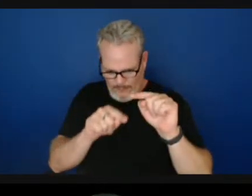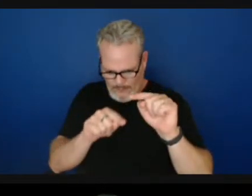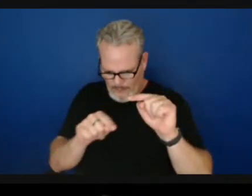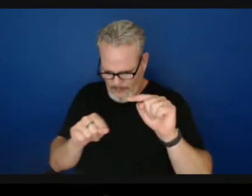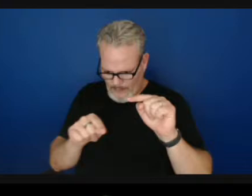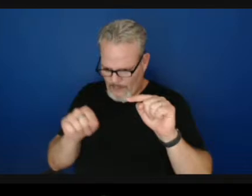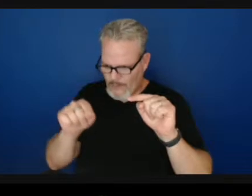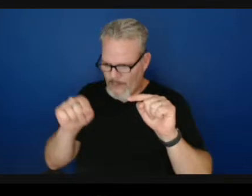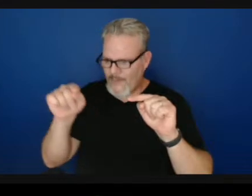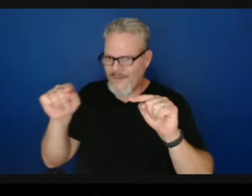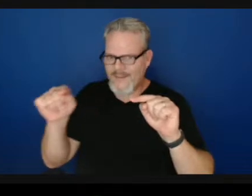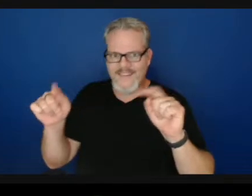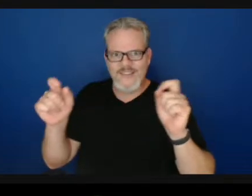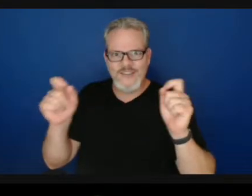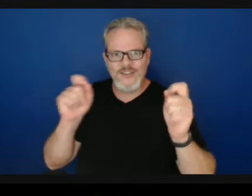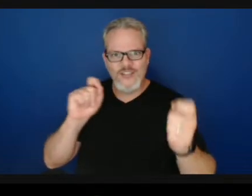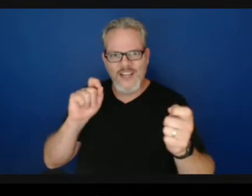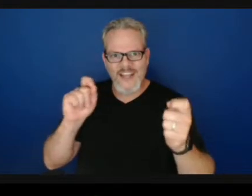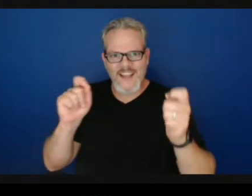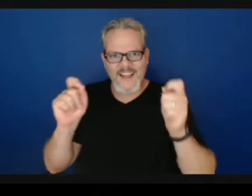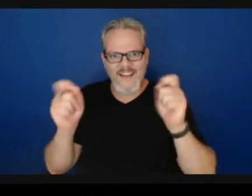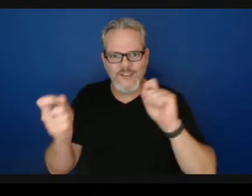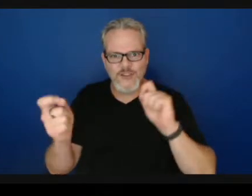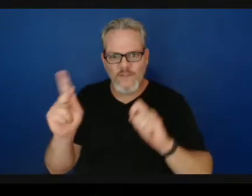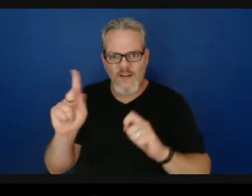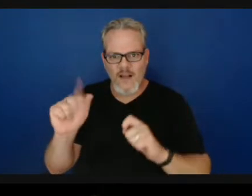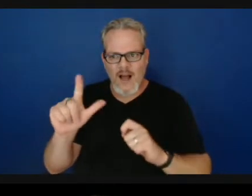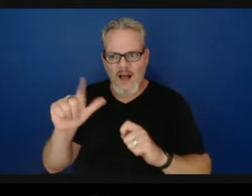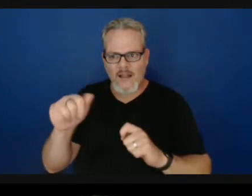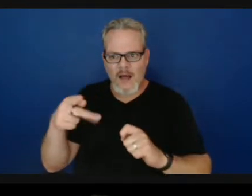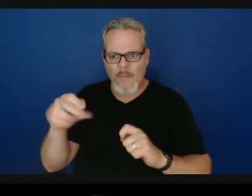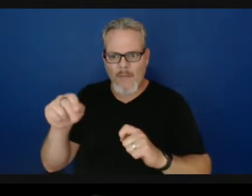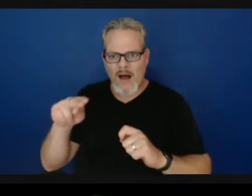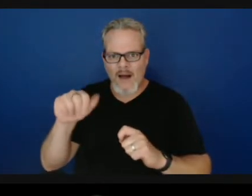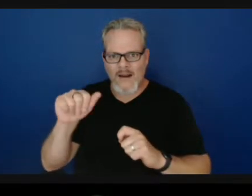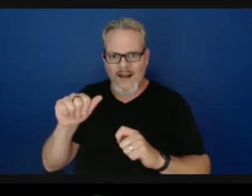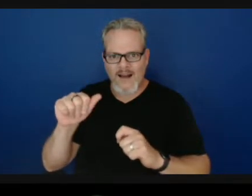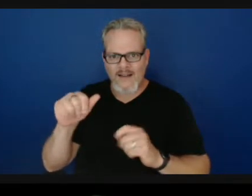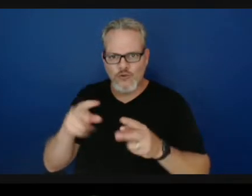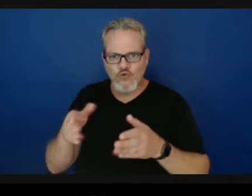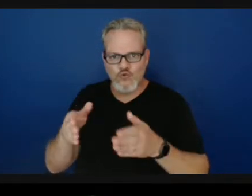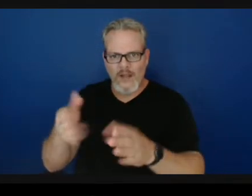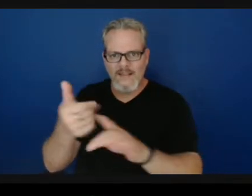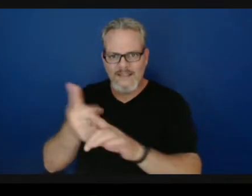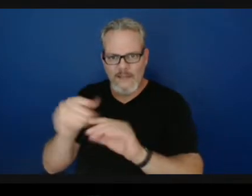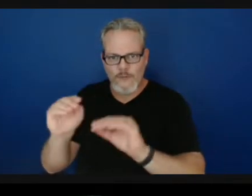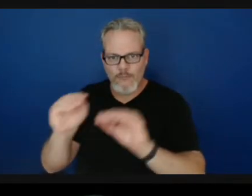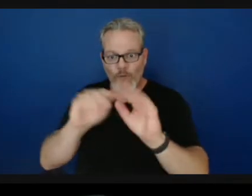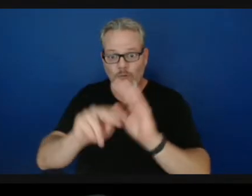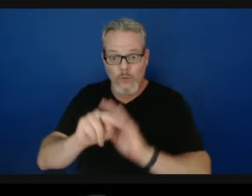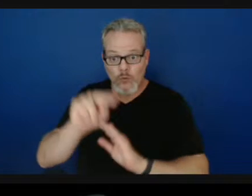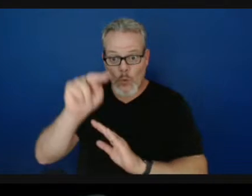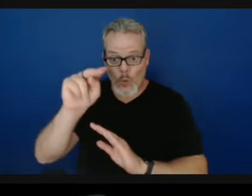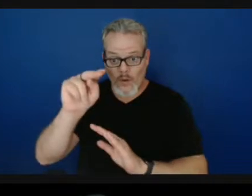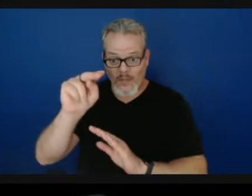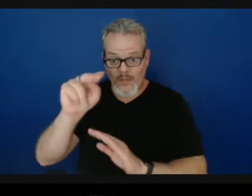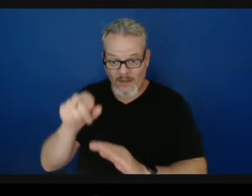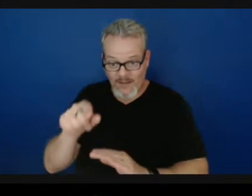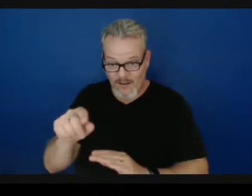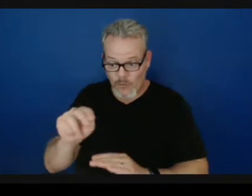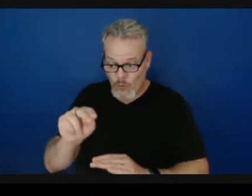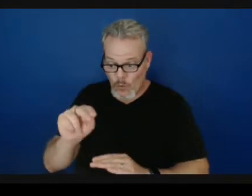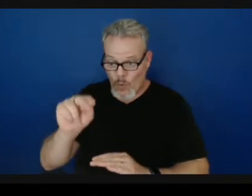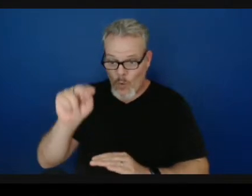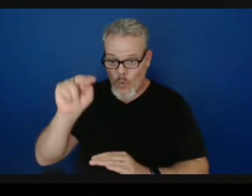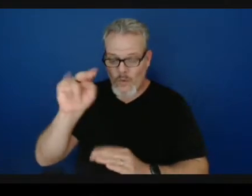again. And if Kalapana Trail was moving to the north, let's bring up the map again, right here. If this is moving to the north, that's